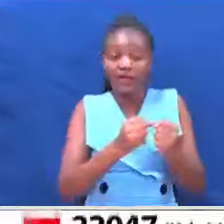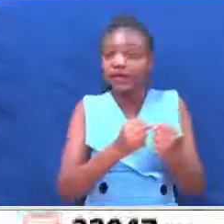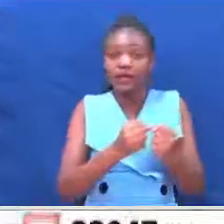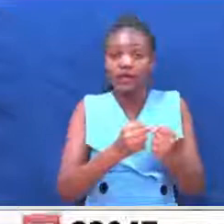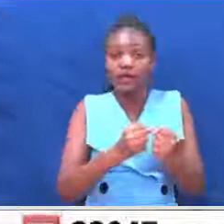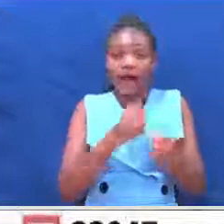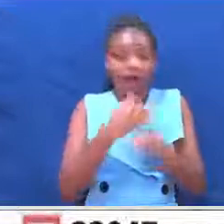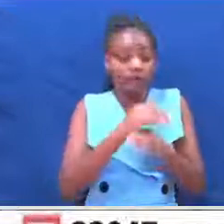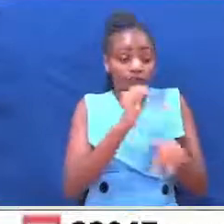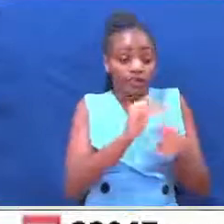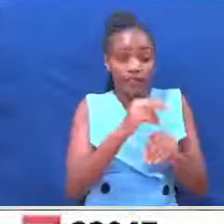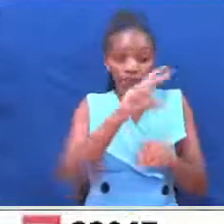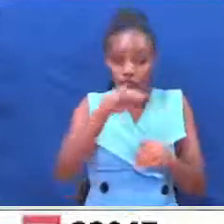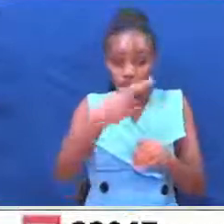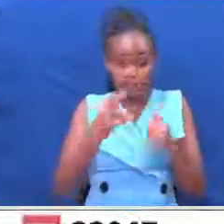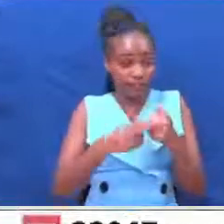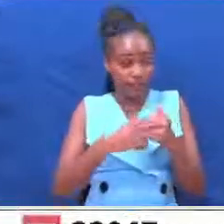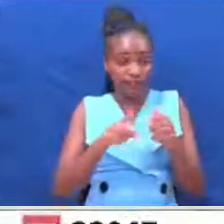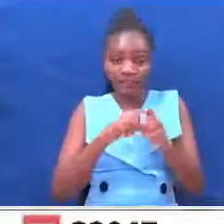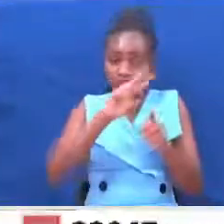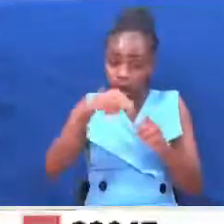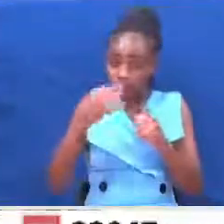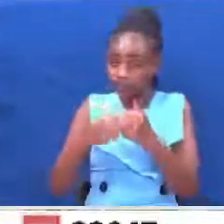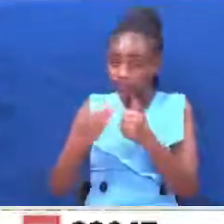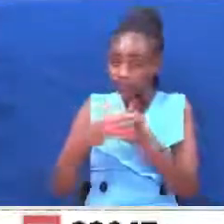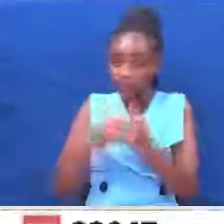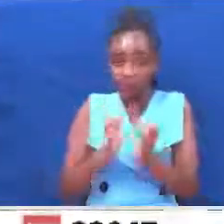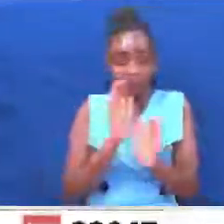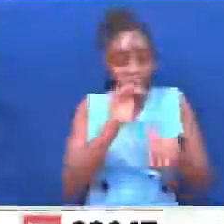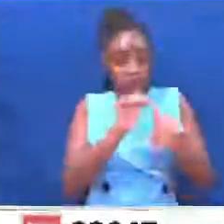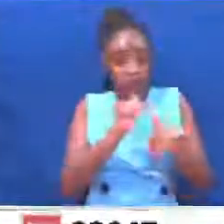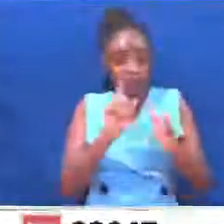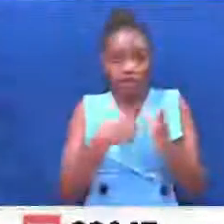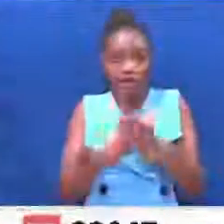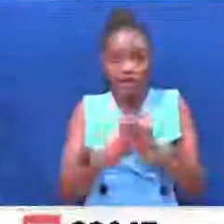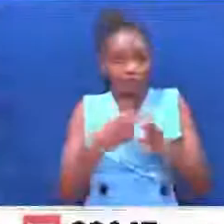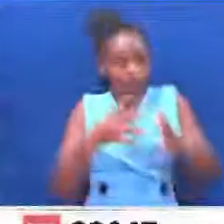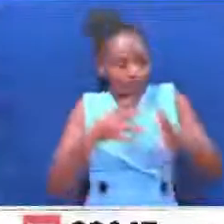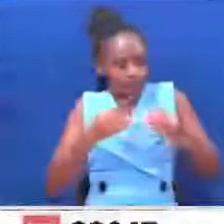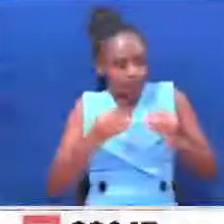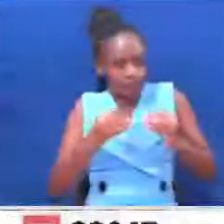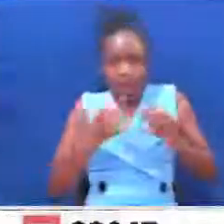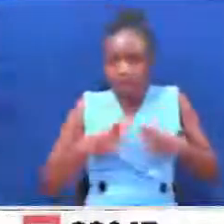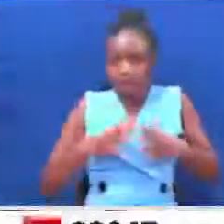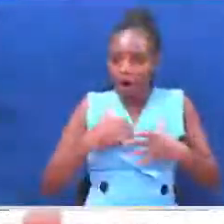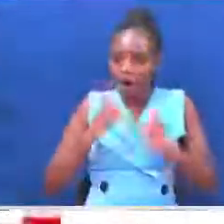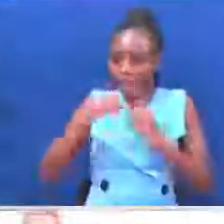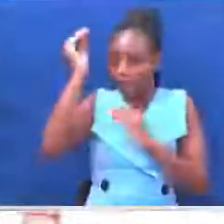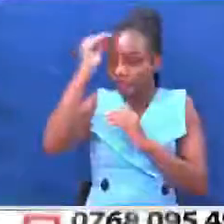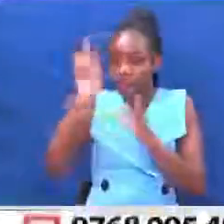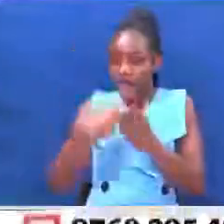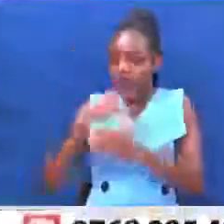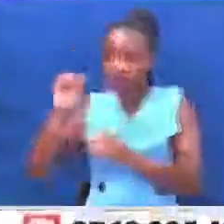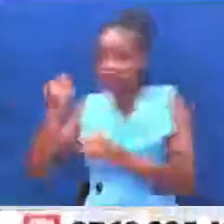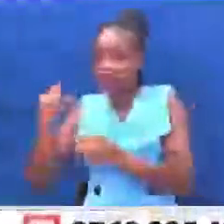violent aftermath of the 2007-2008 general election has been received with mixed reactions, with the Tanga Tanga